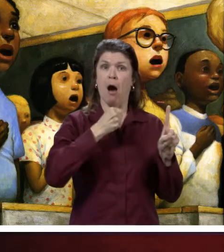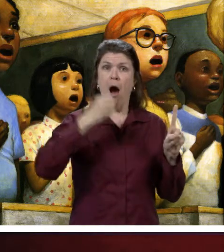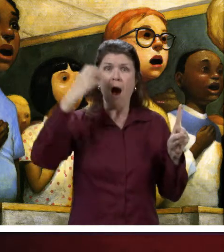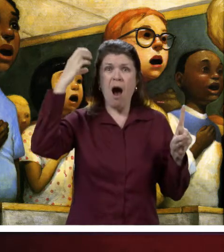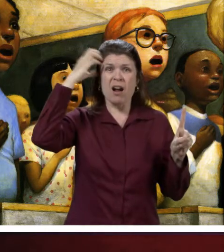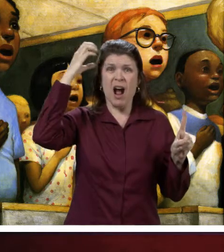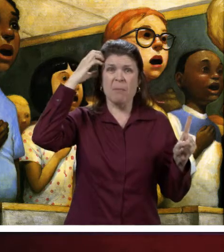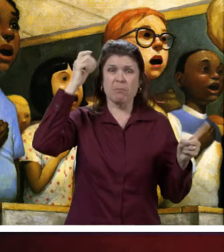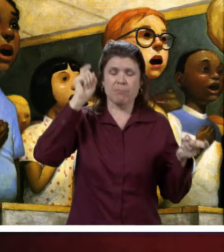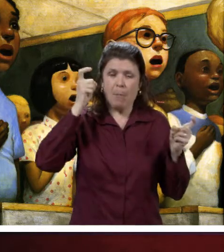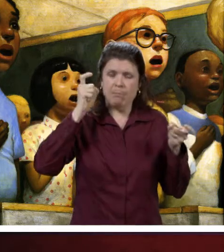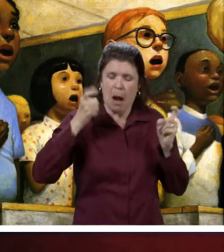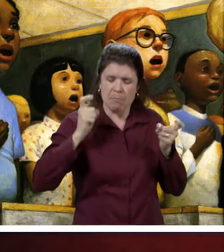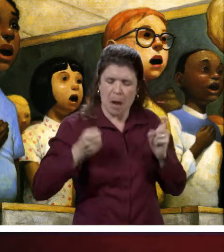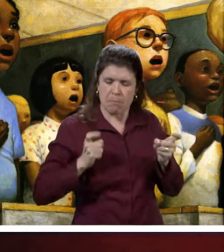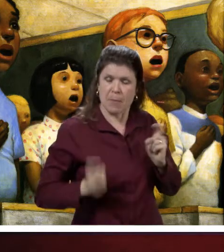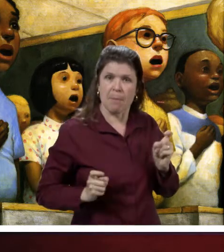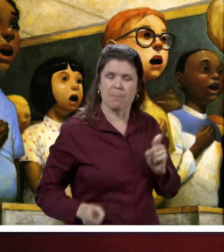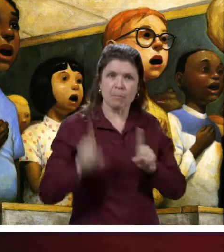stars.